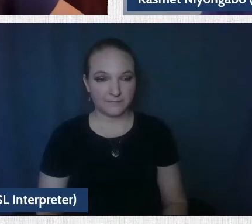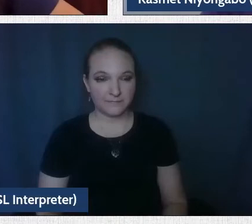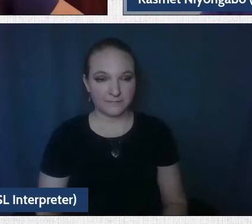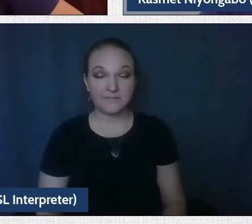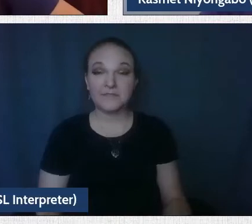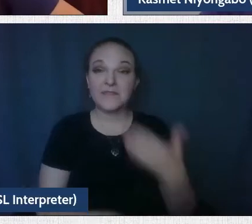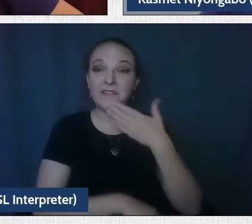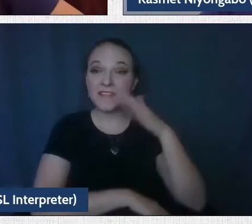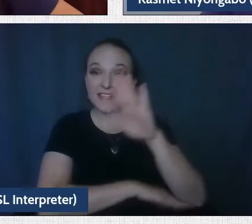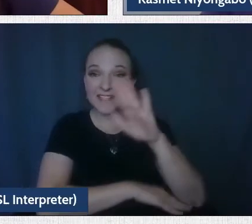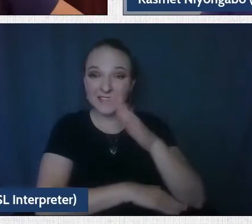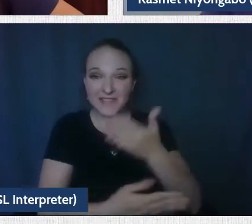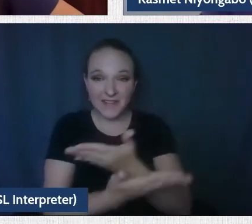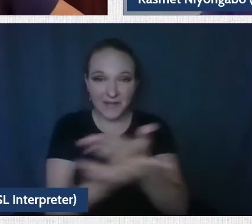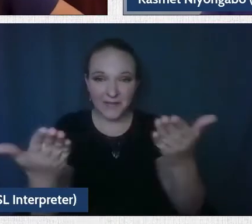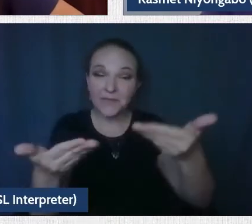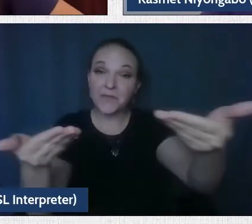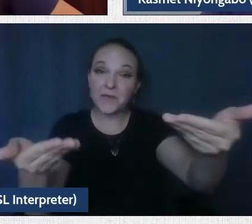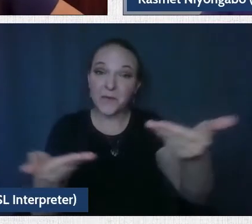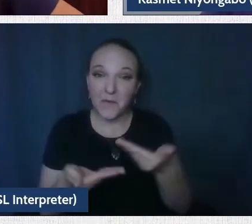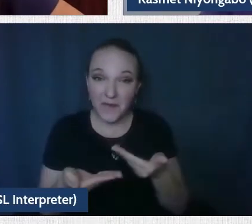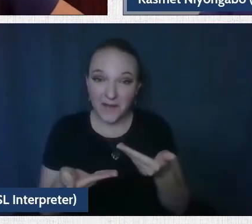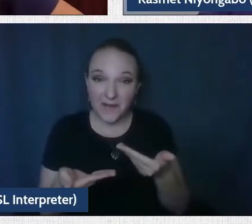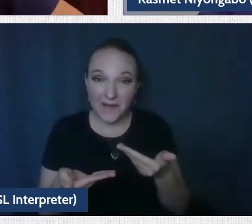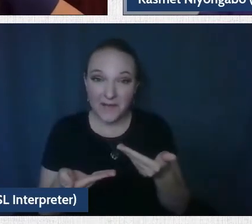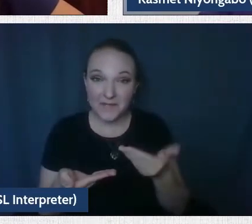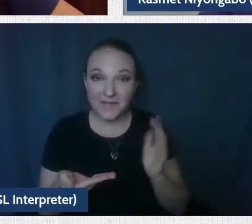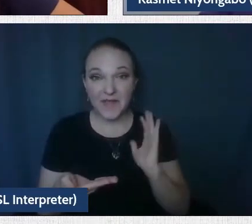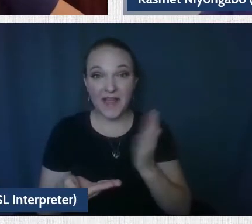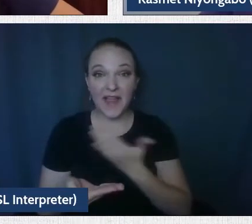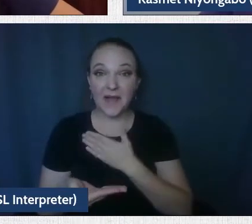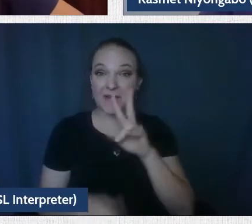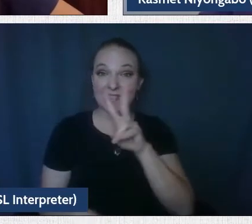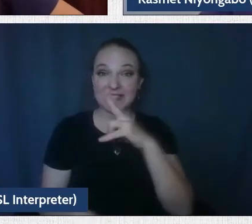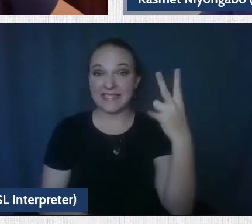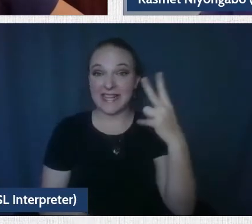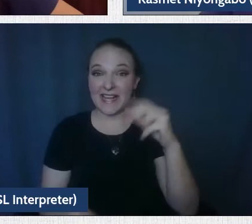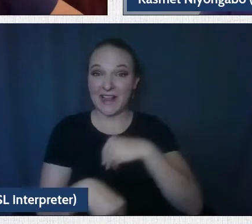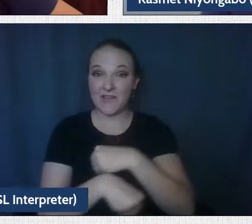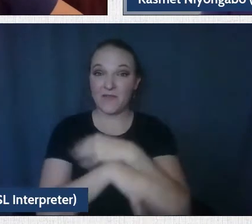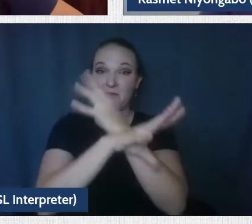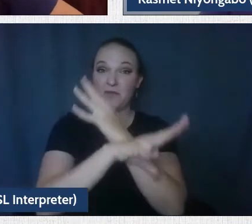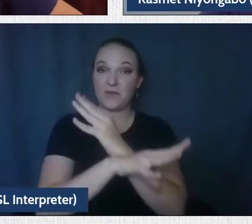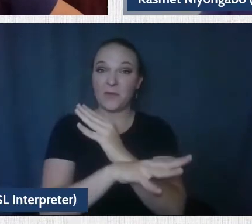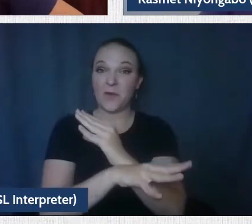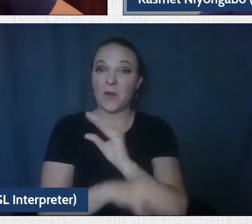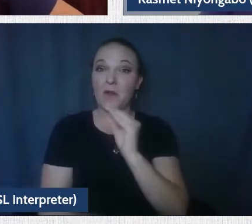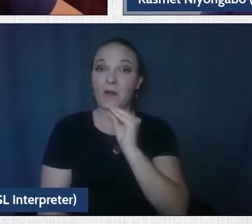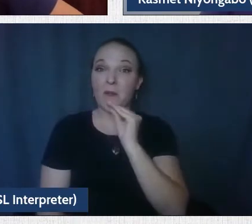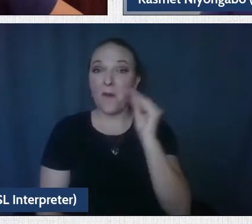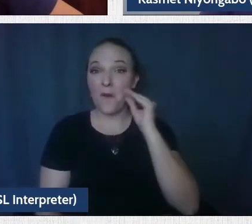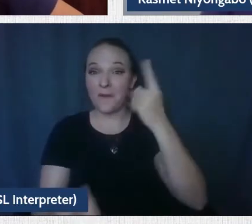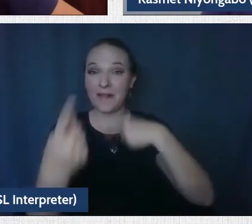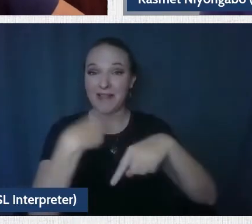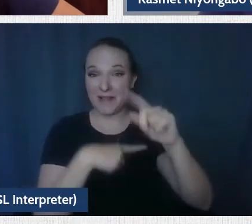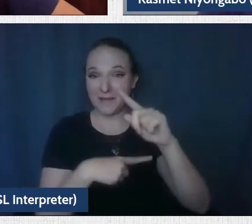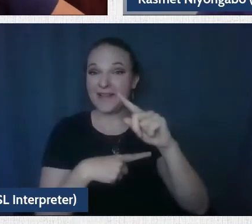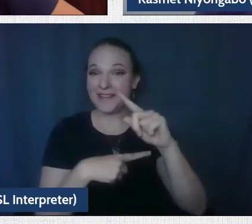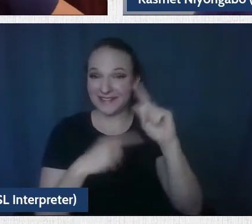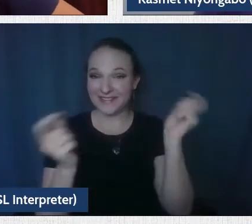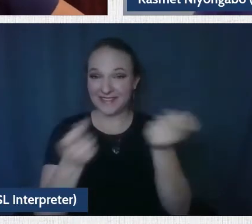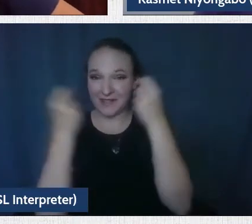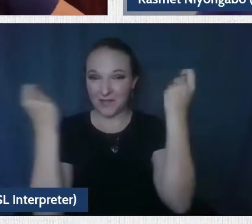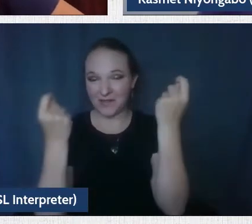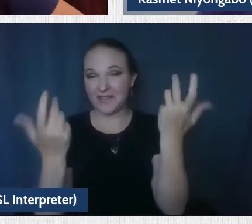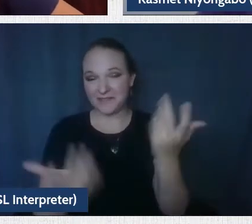Good evening, everybody, and welcome to our second ever virtual homecoming celebration for ViRitual. So